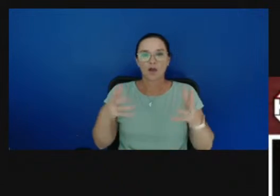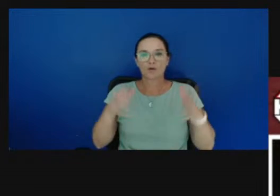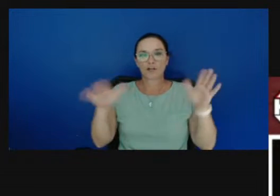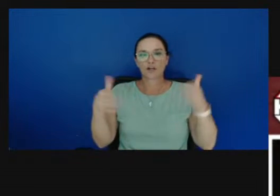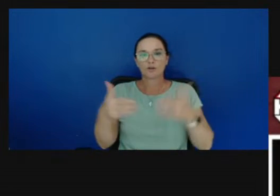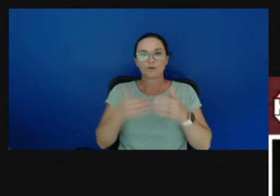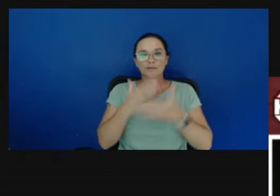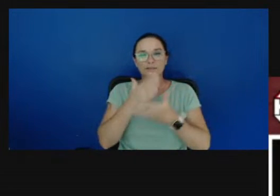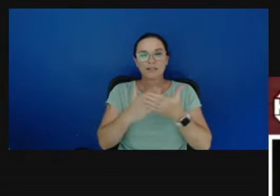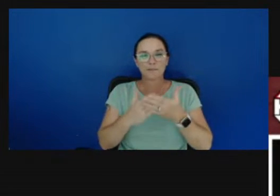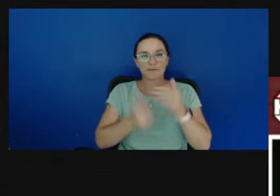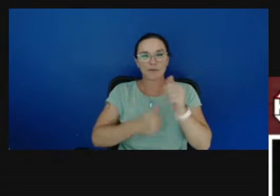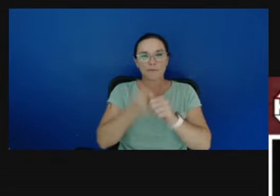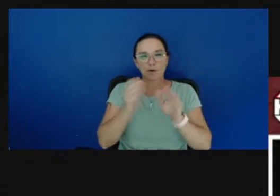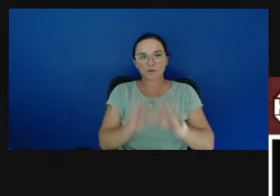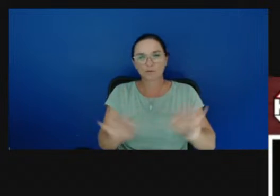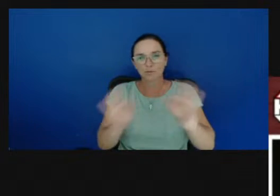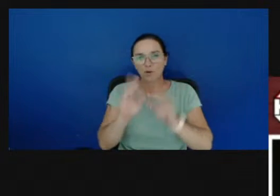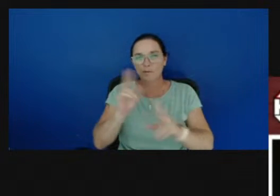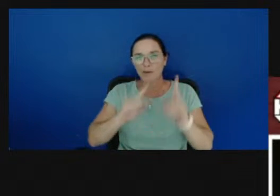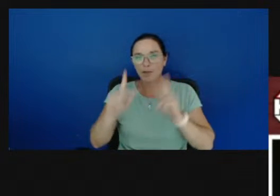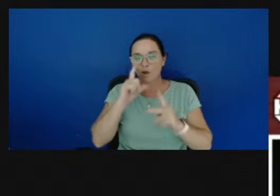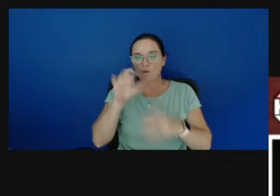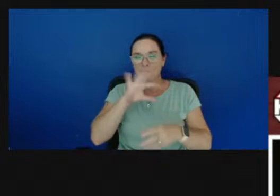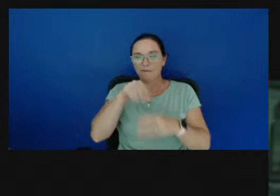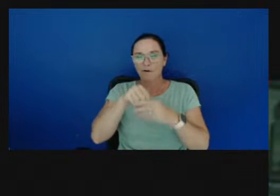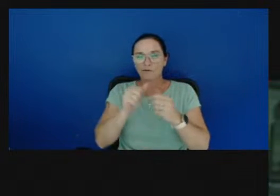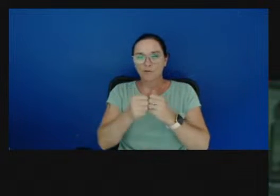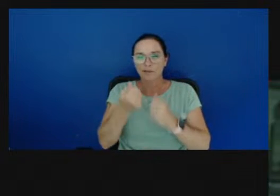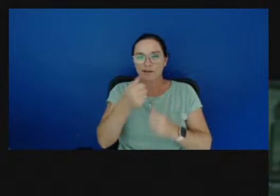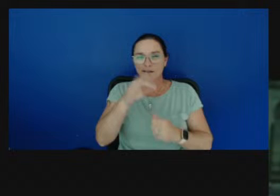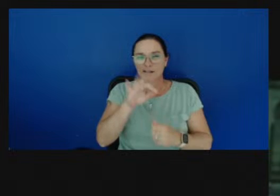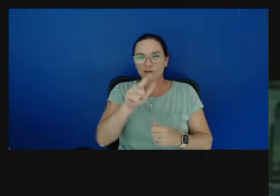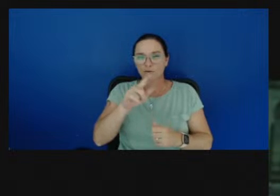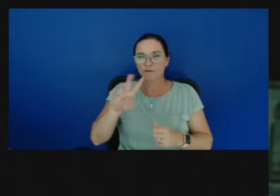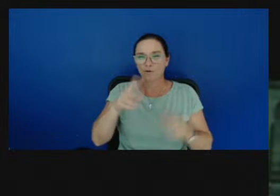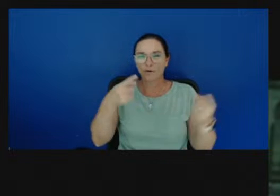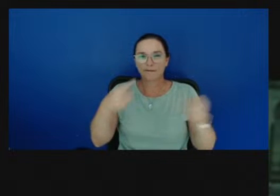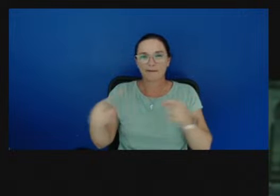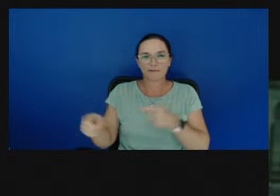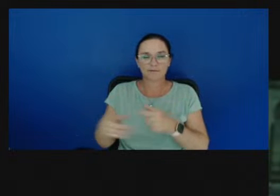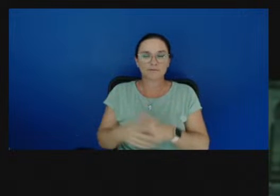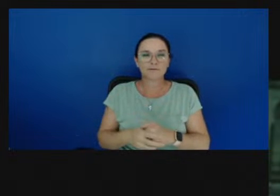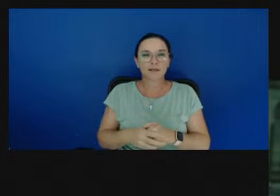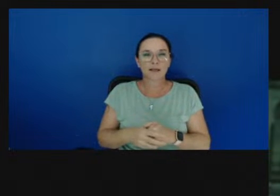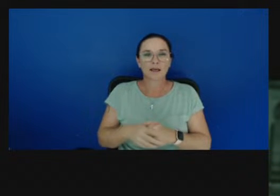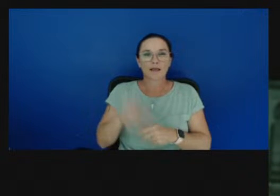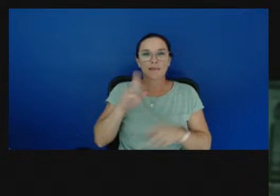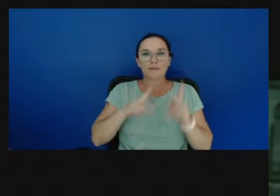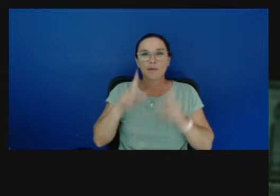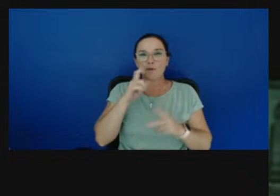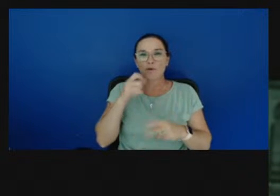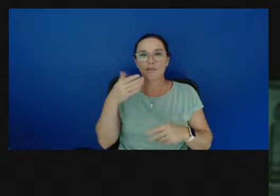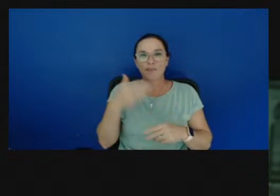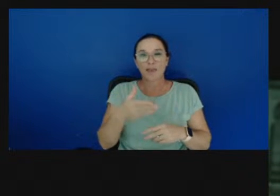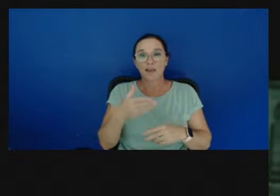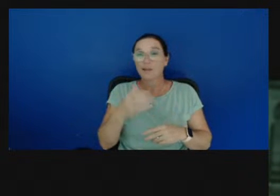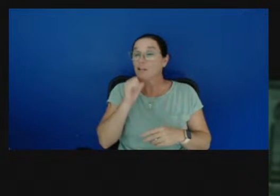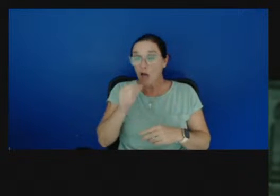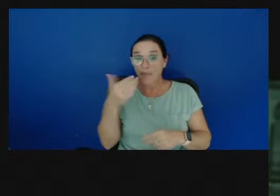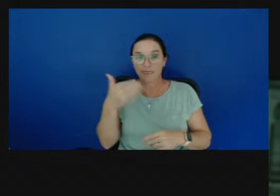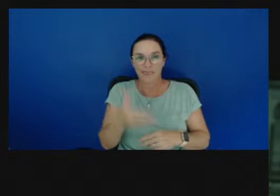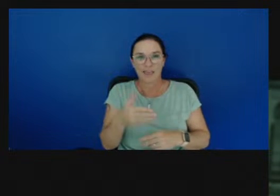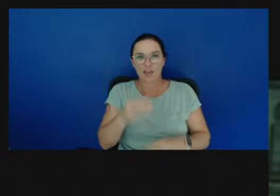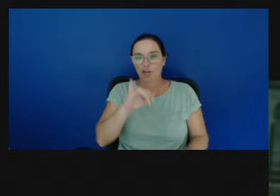most significant people that were caught up in the events of 1924. The people that were not there were the observatory founder, Thomas Jagger. He